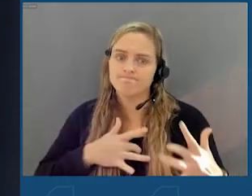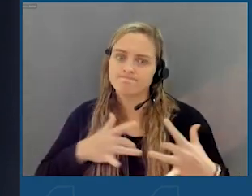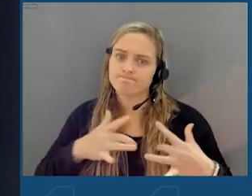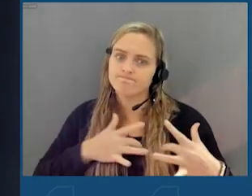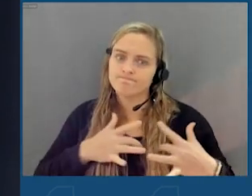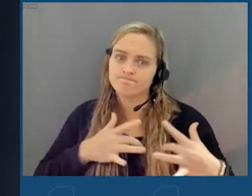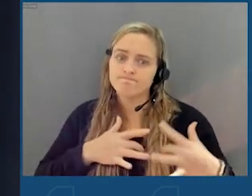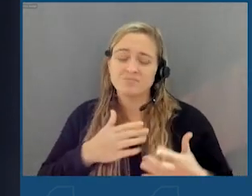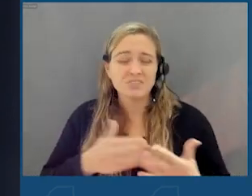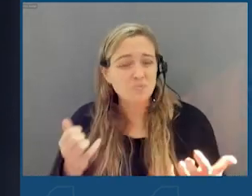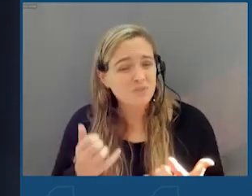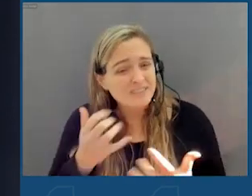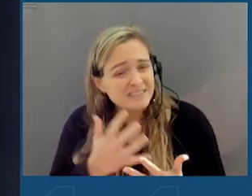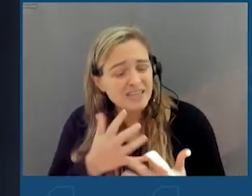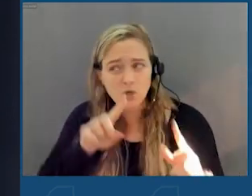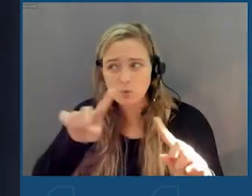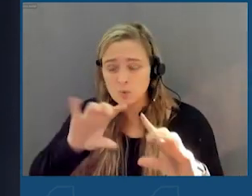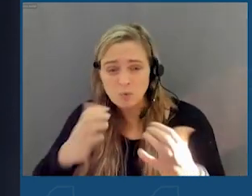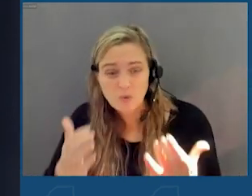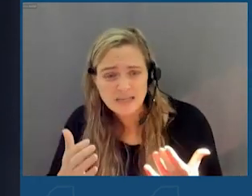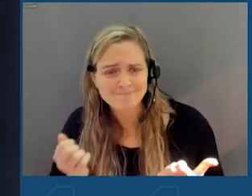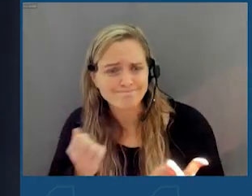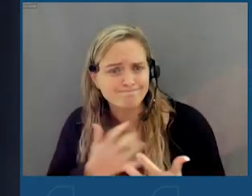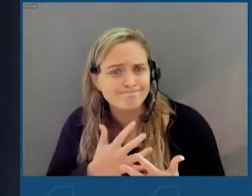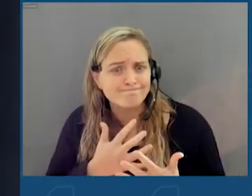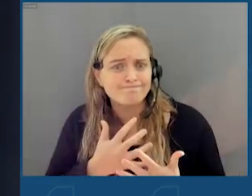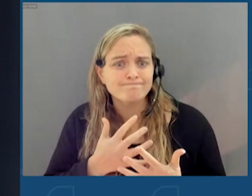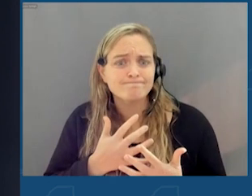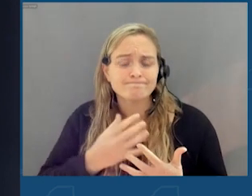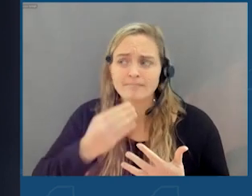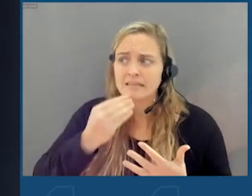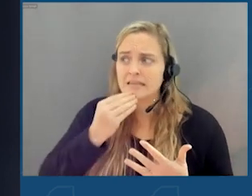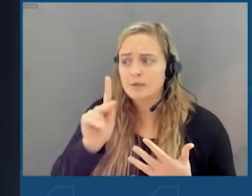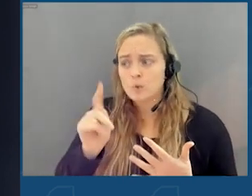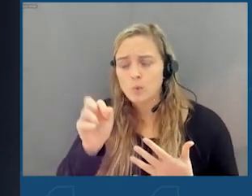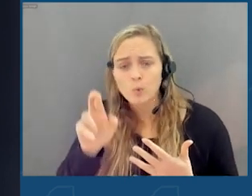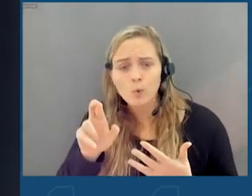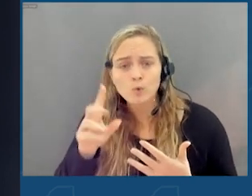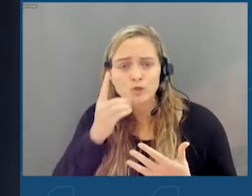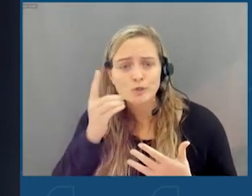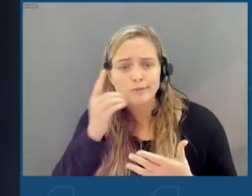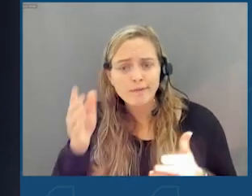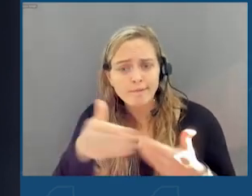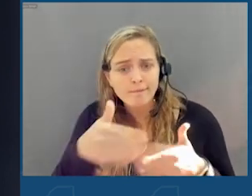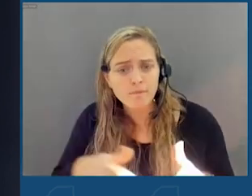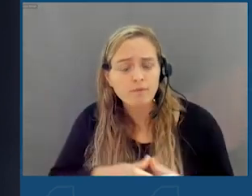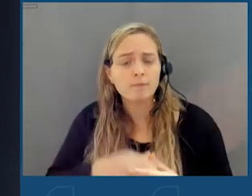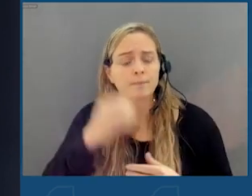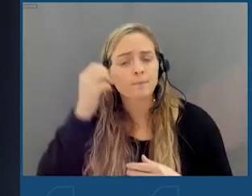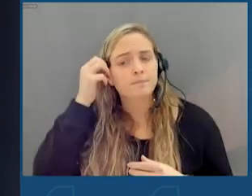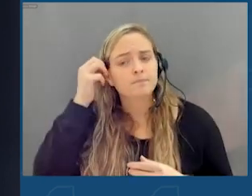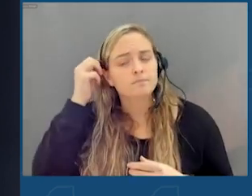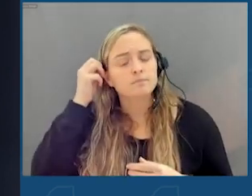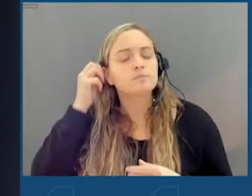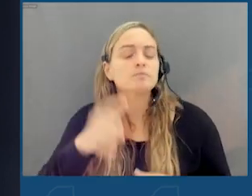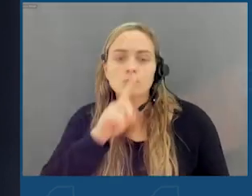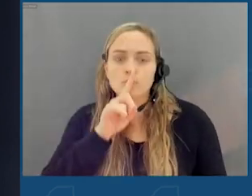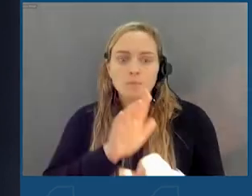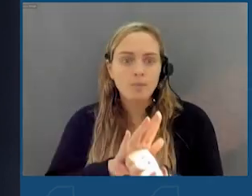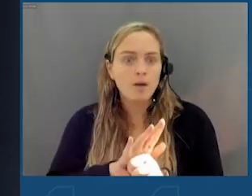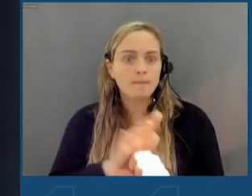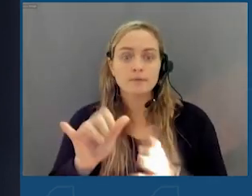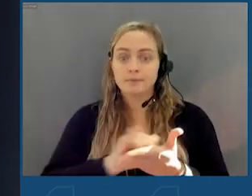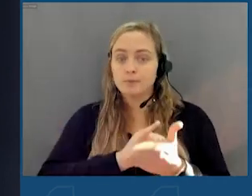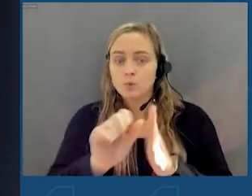are fearful now of attending class or eating in the kosher dining hall. And I promised them that the state of New York would